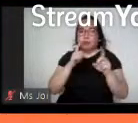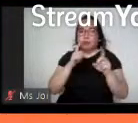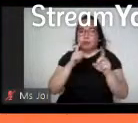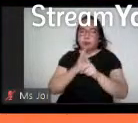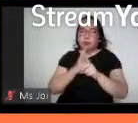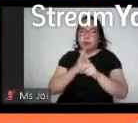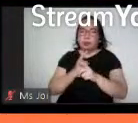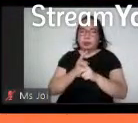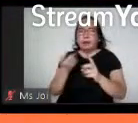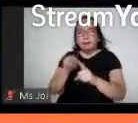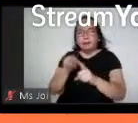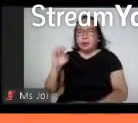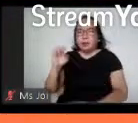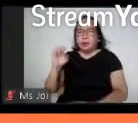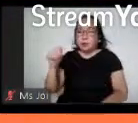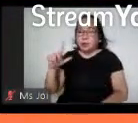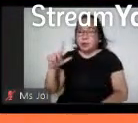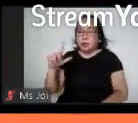Charles.